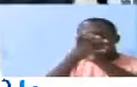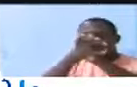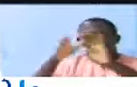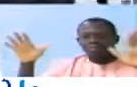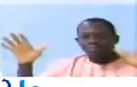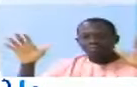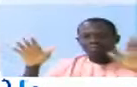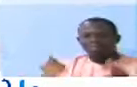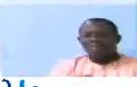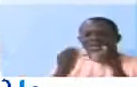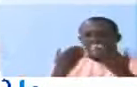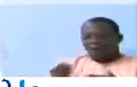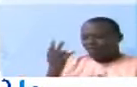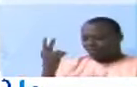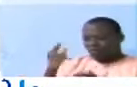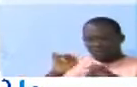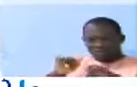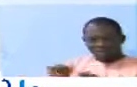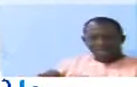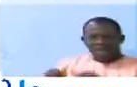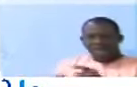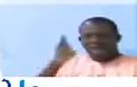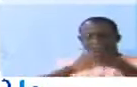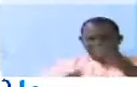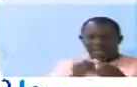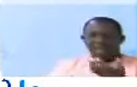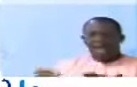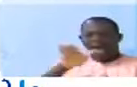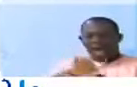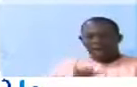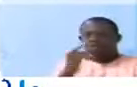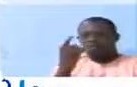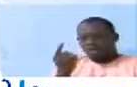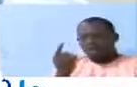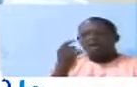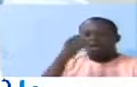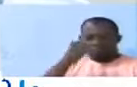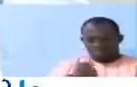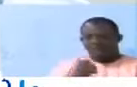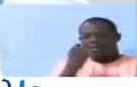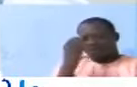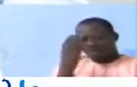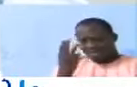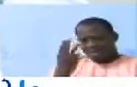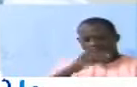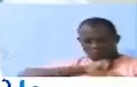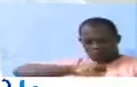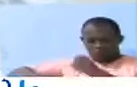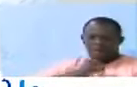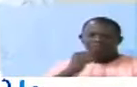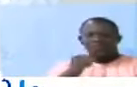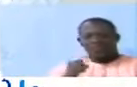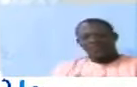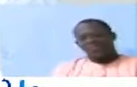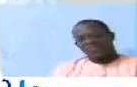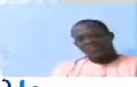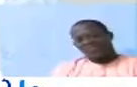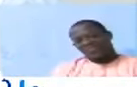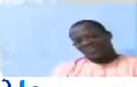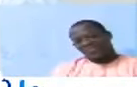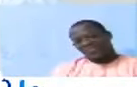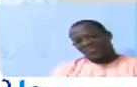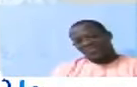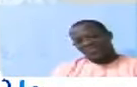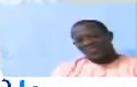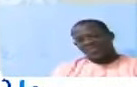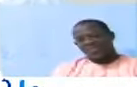left the 2. I was left with the other 2, but now recently I got